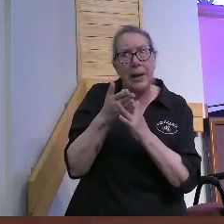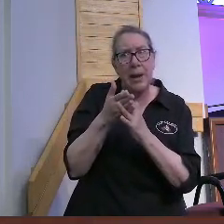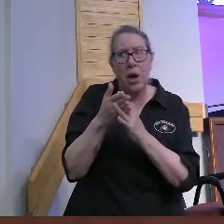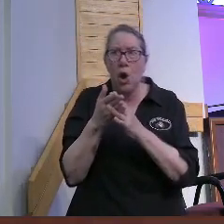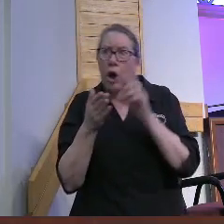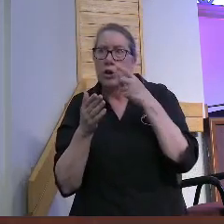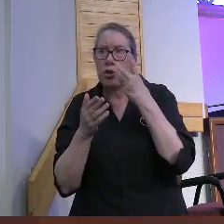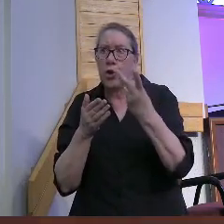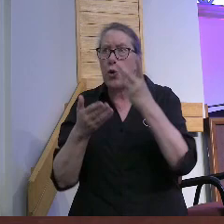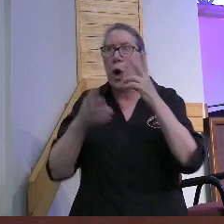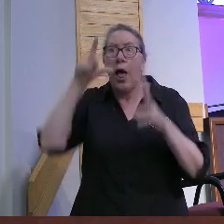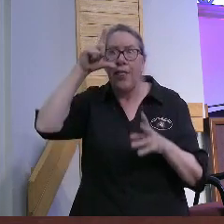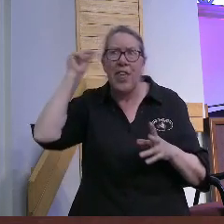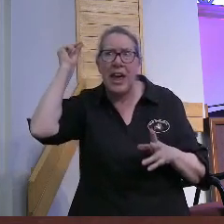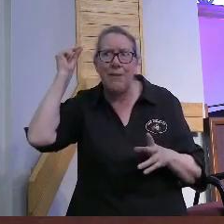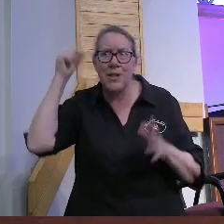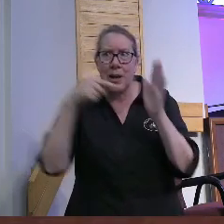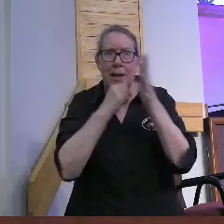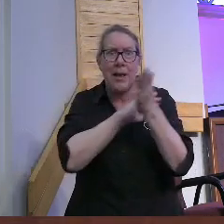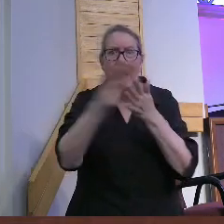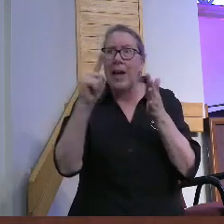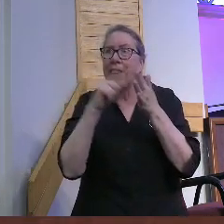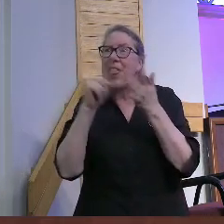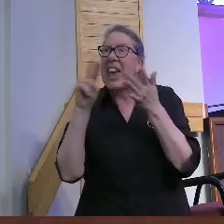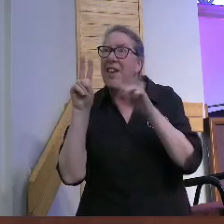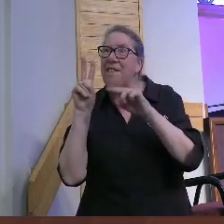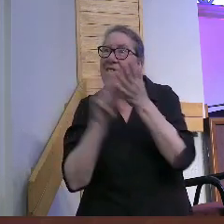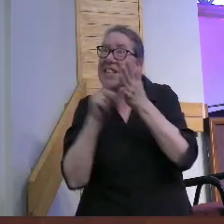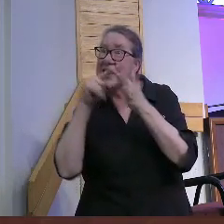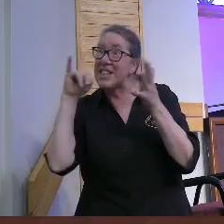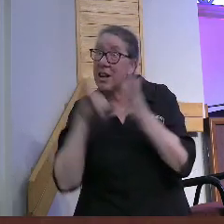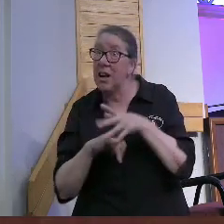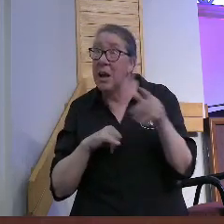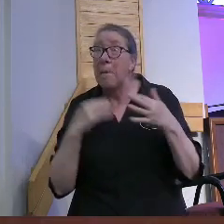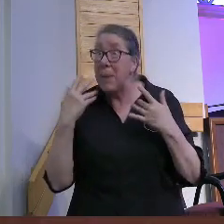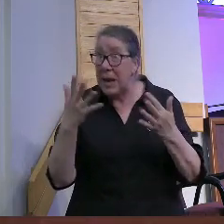thieves. Just like Jesus was crucified between two thieves. Many people's